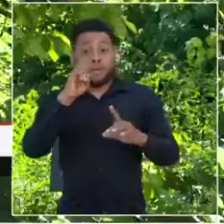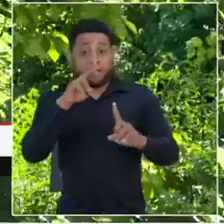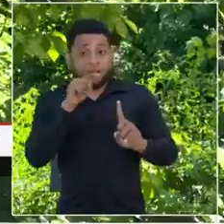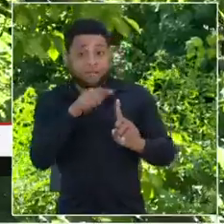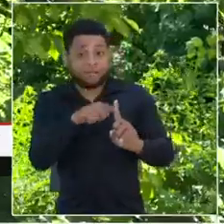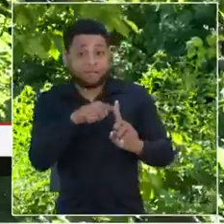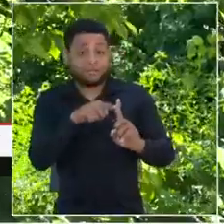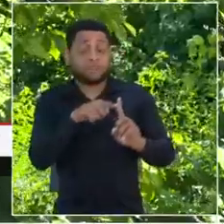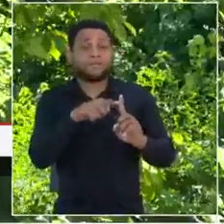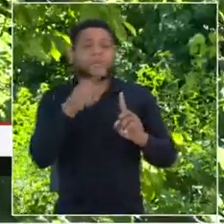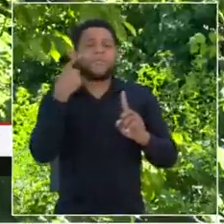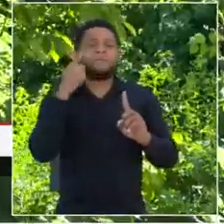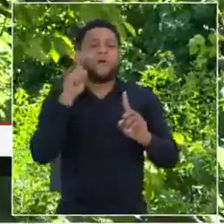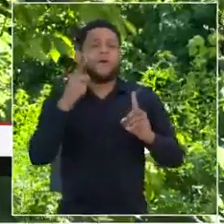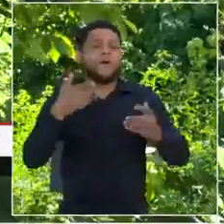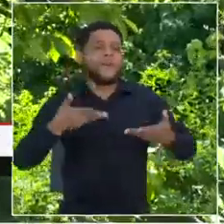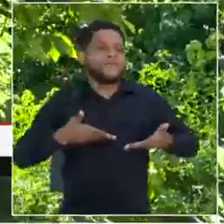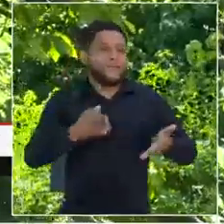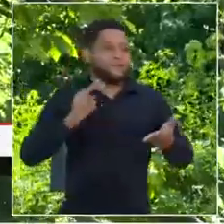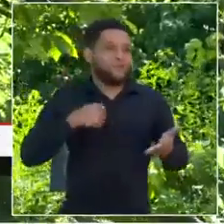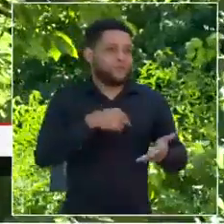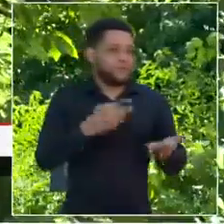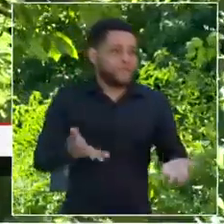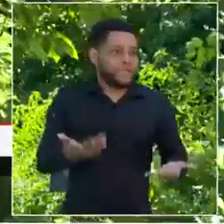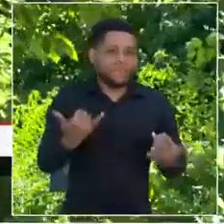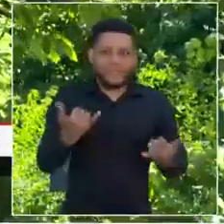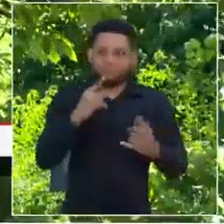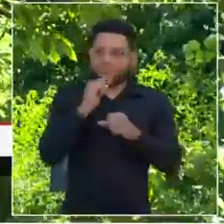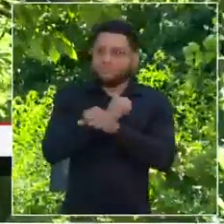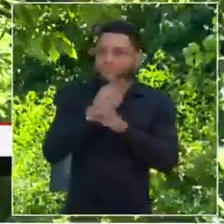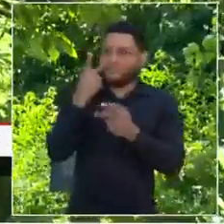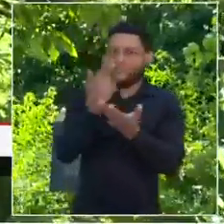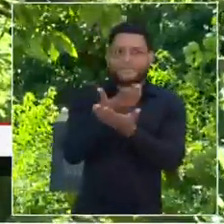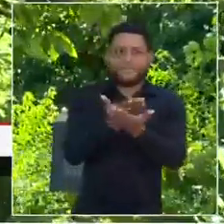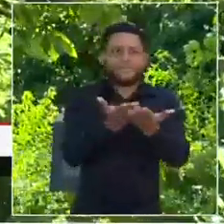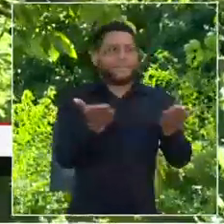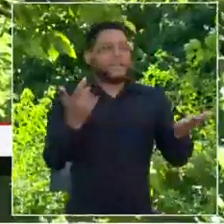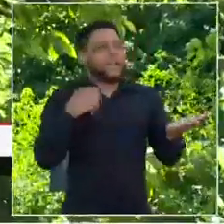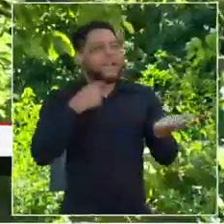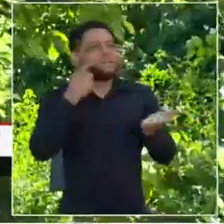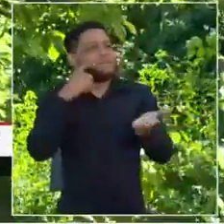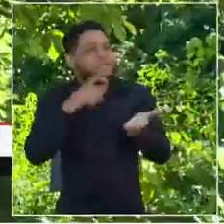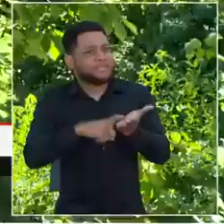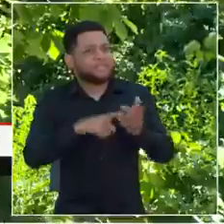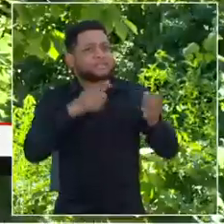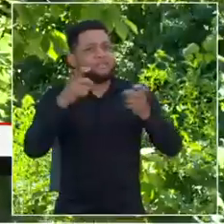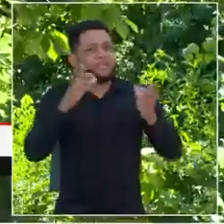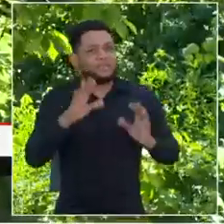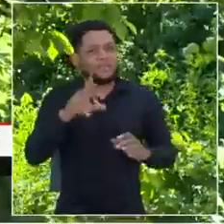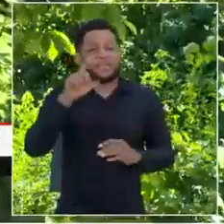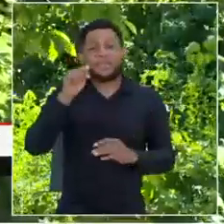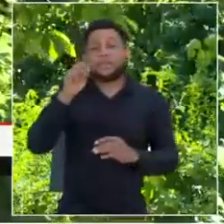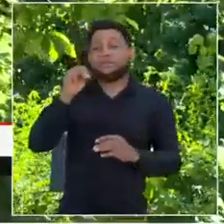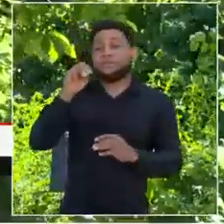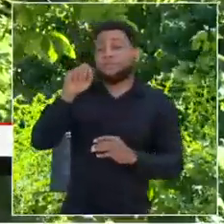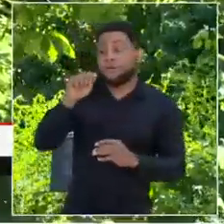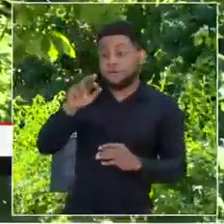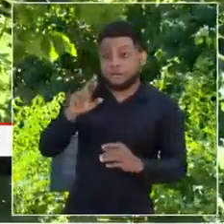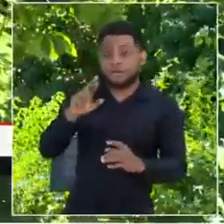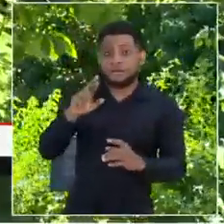Isn't it lovely? Please acknowledge and appreciate Director Lamar. They